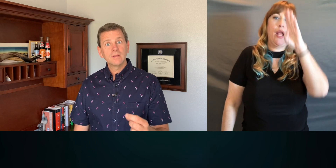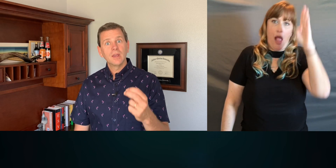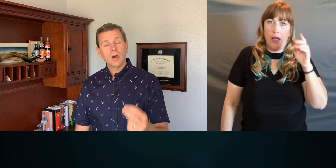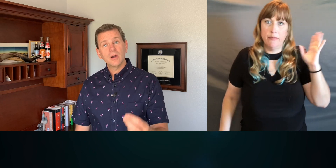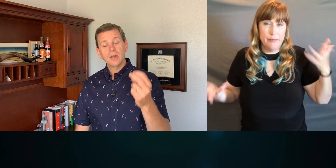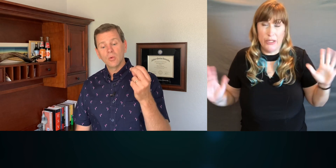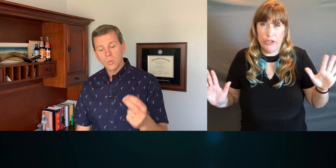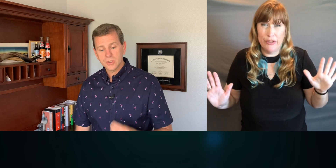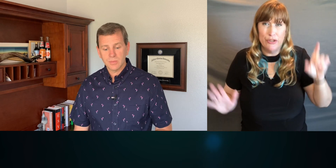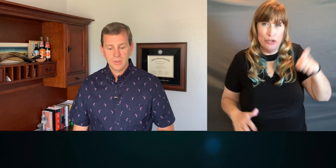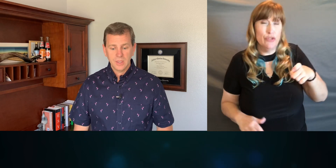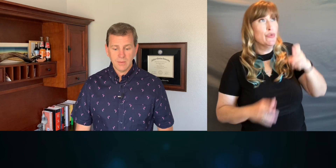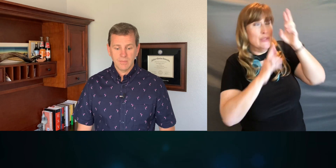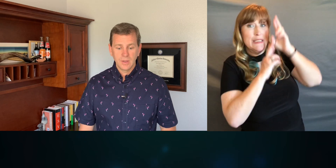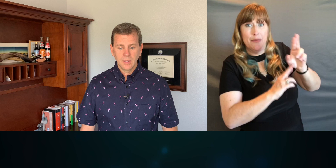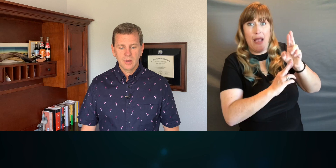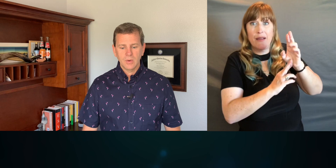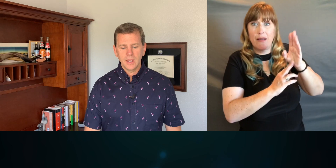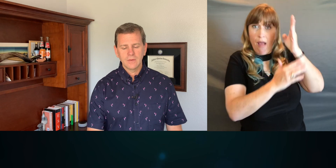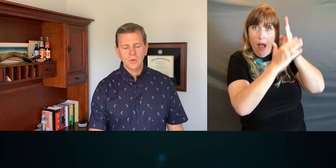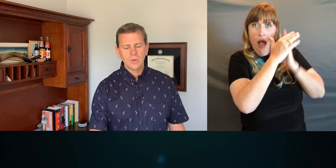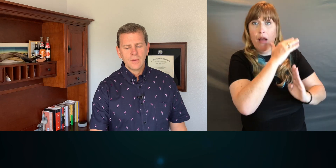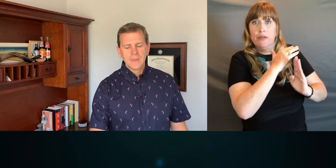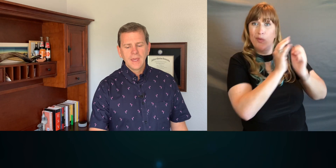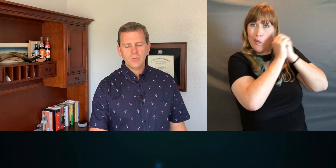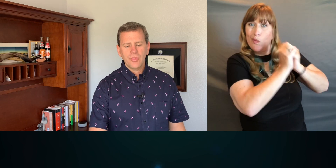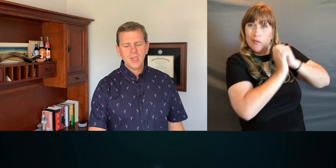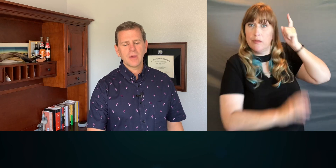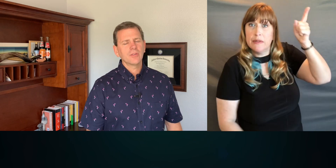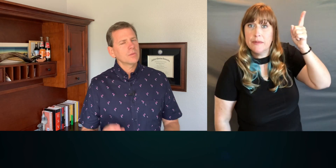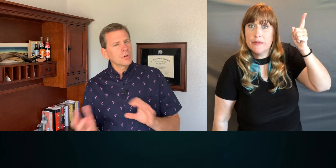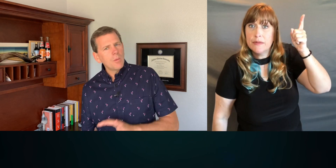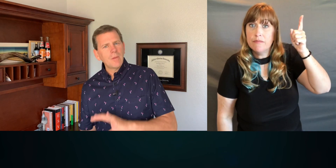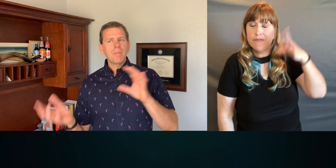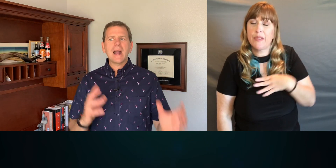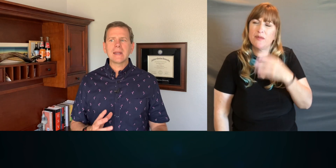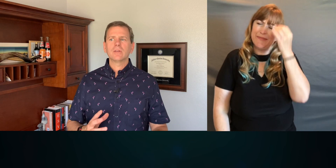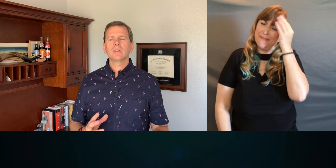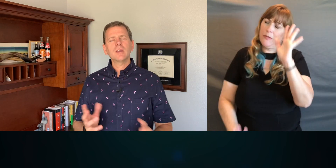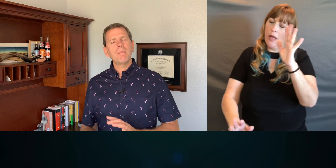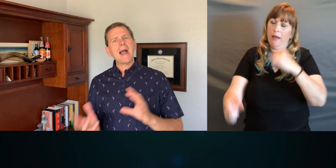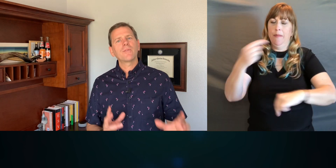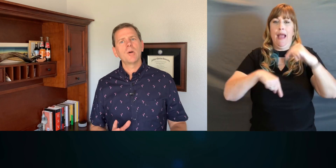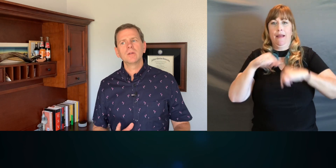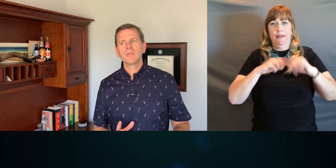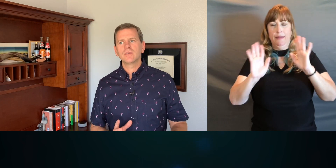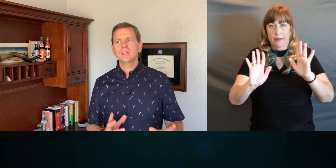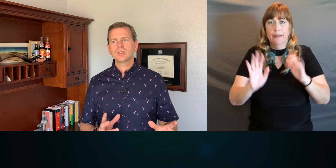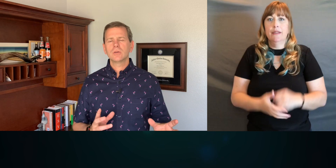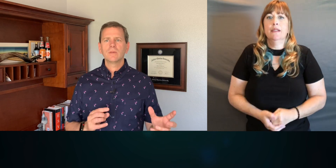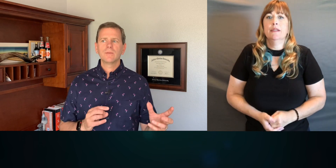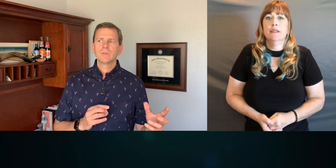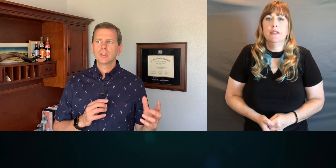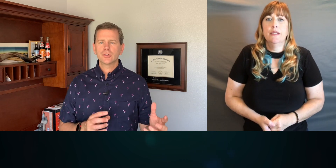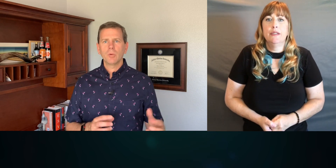respect and honor and worship him, right? And so, as we think about this, we're coming back for a moment to this